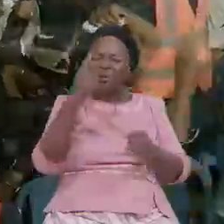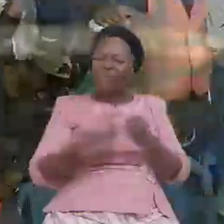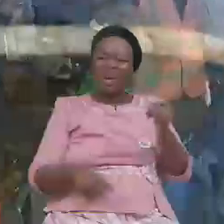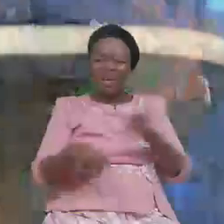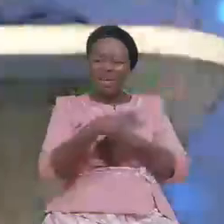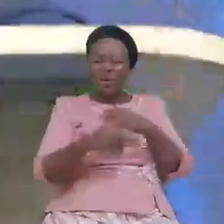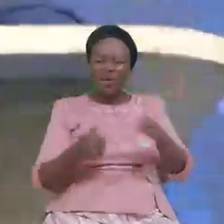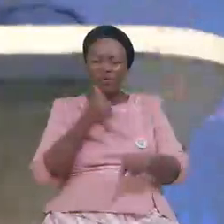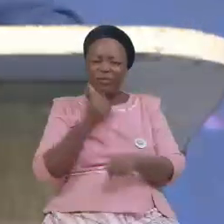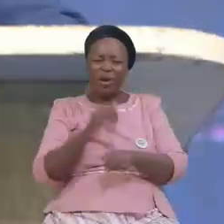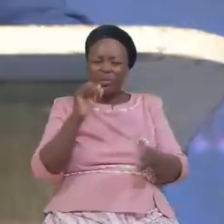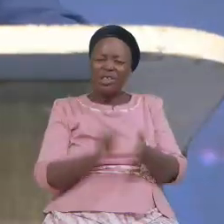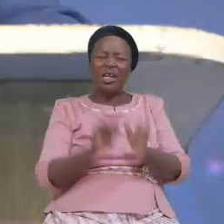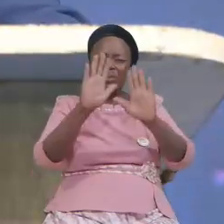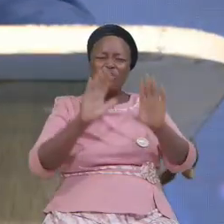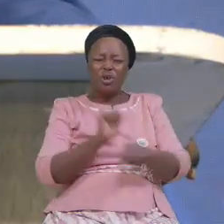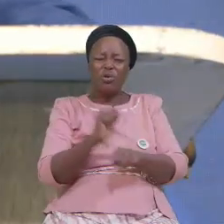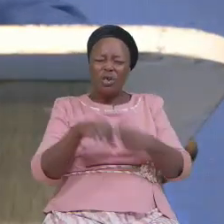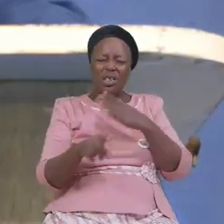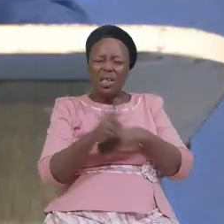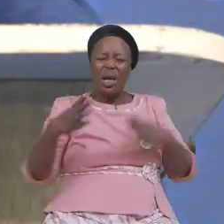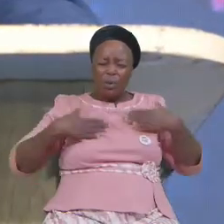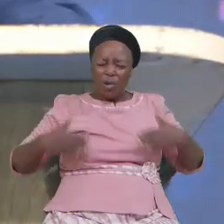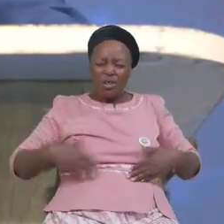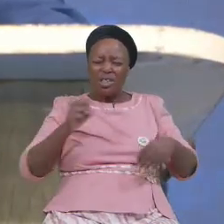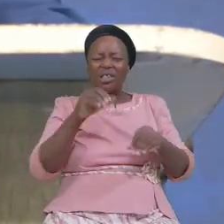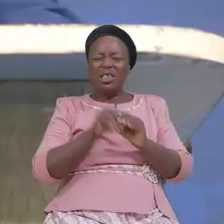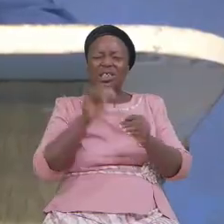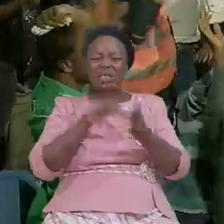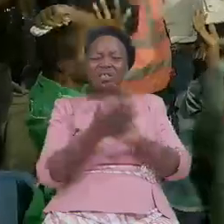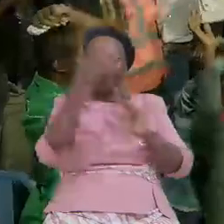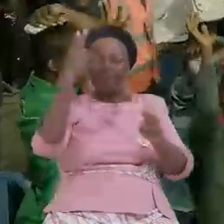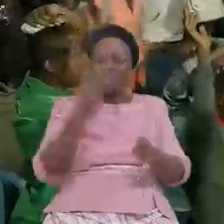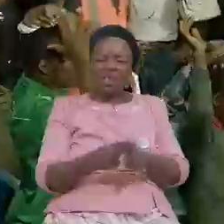that miracle in their bodies in Jesus' name.